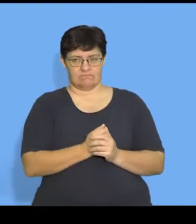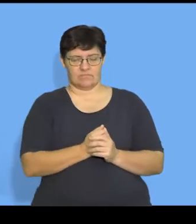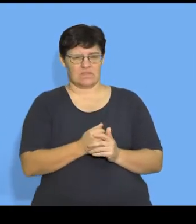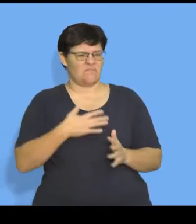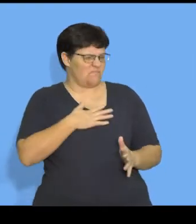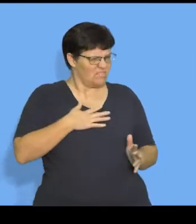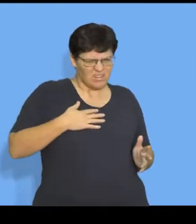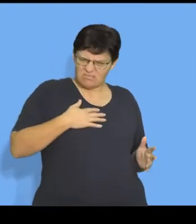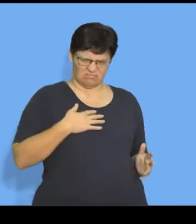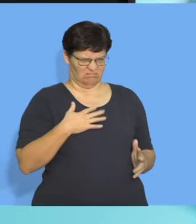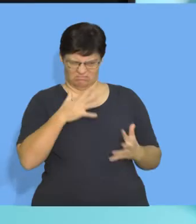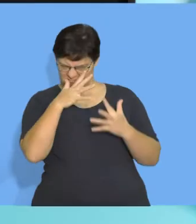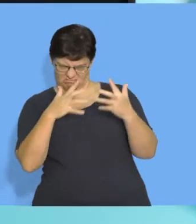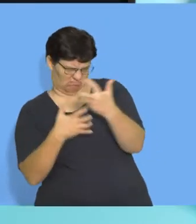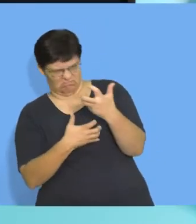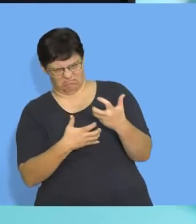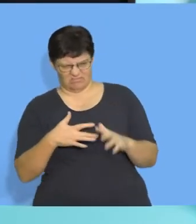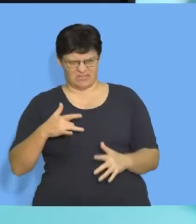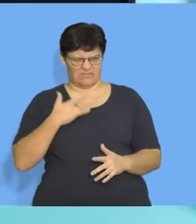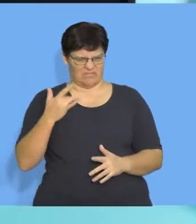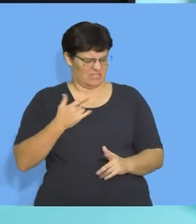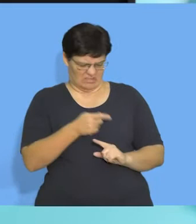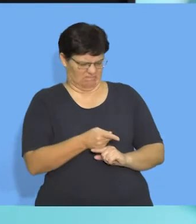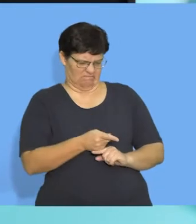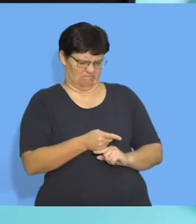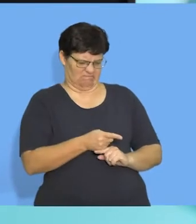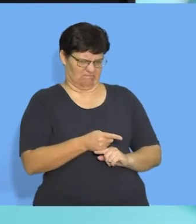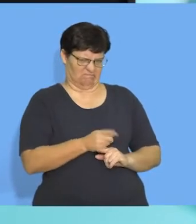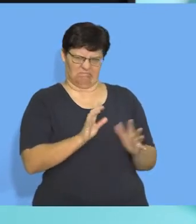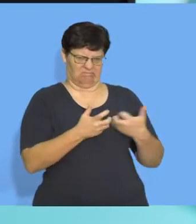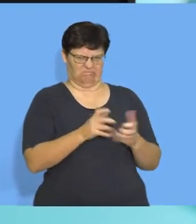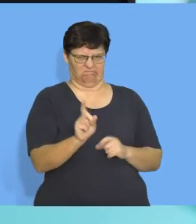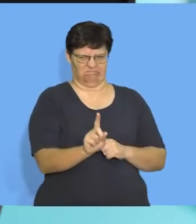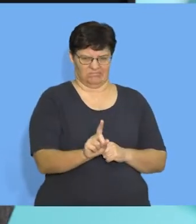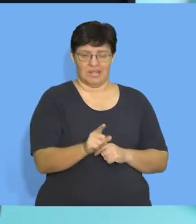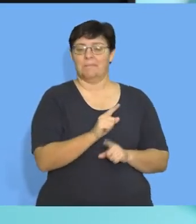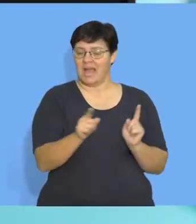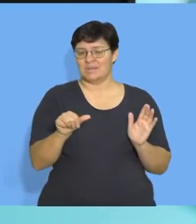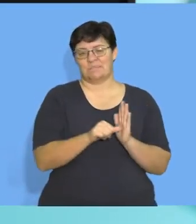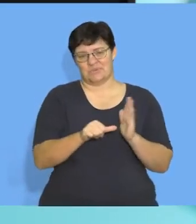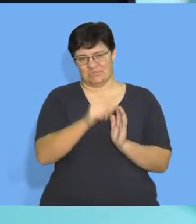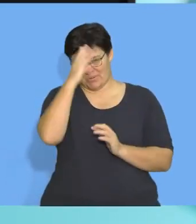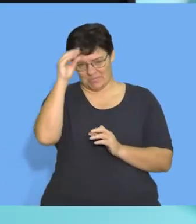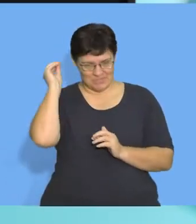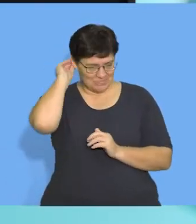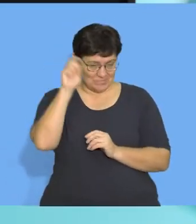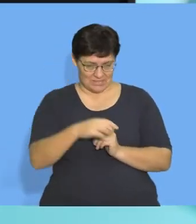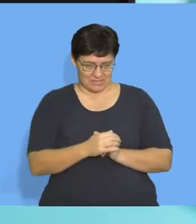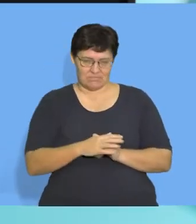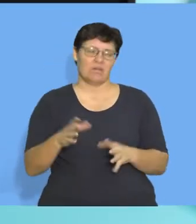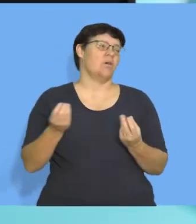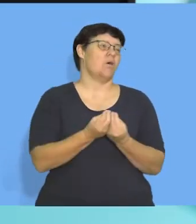little funny, but it's really important. So if I said to you that we had an object that